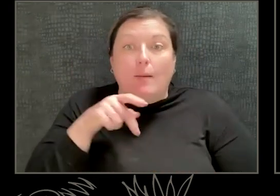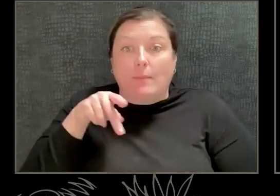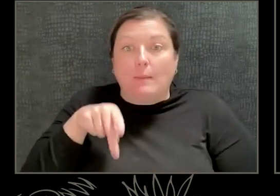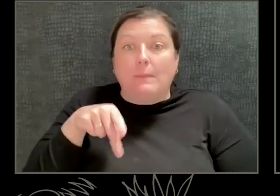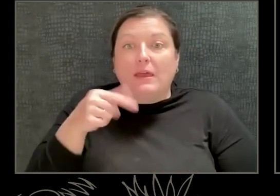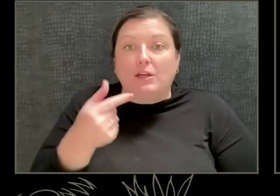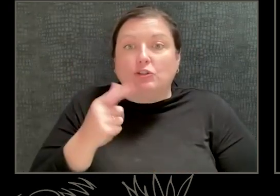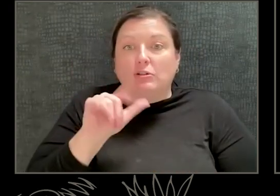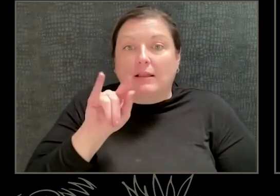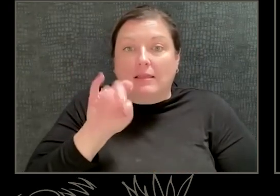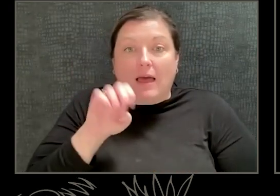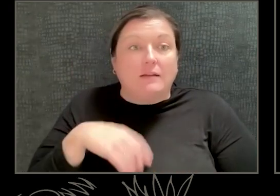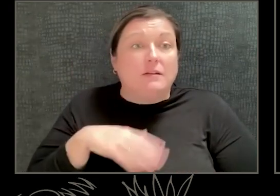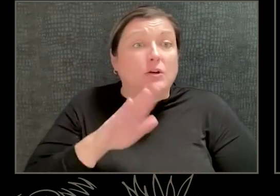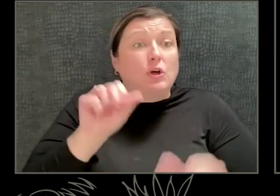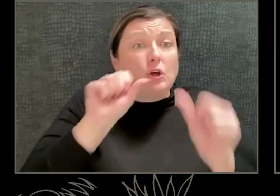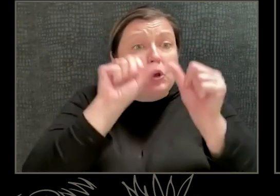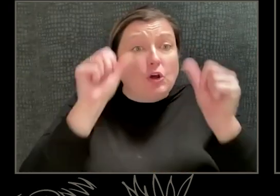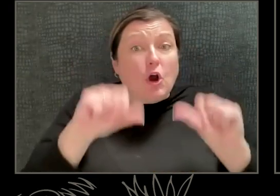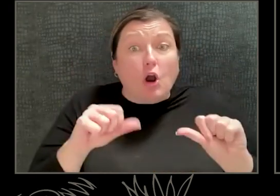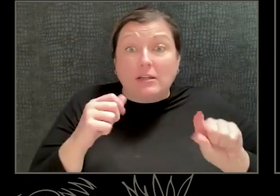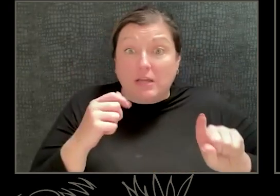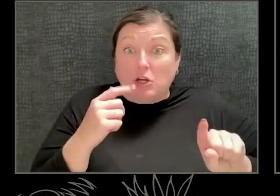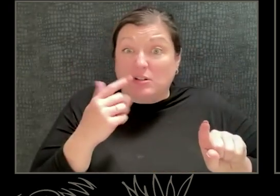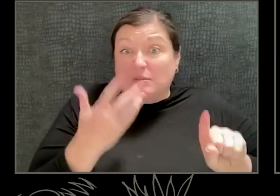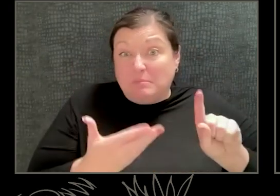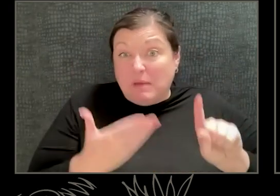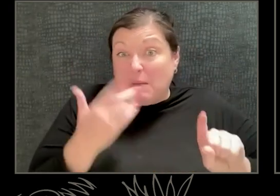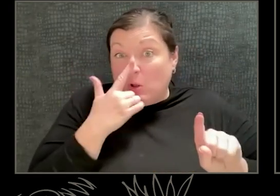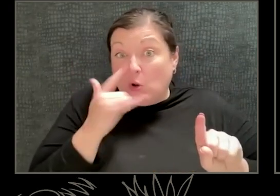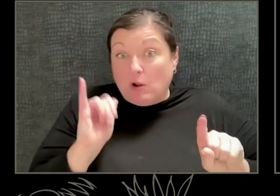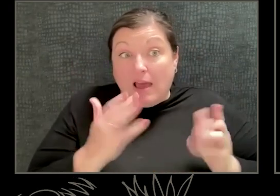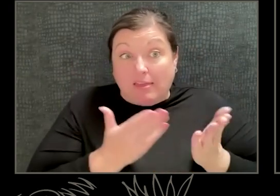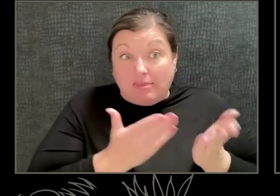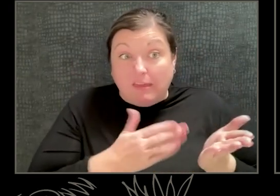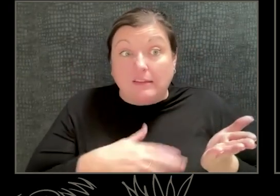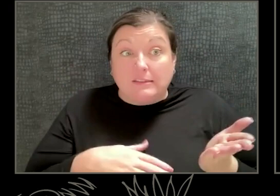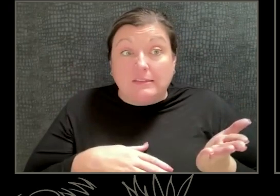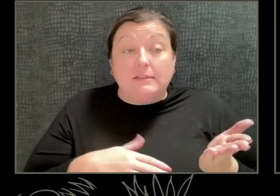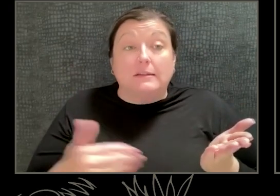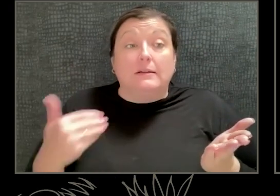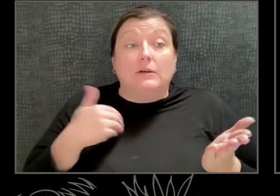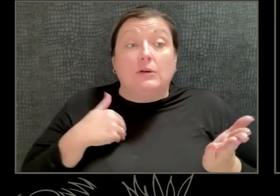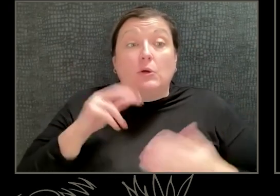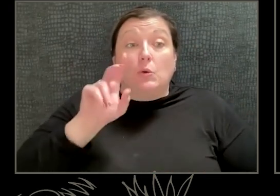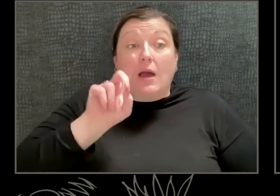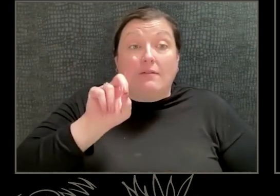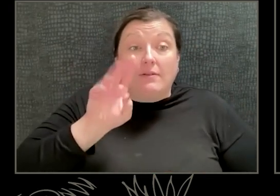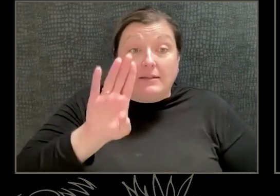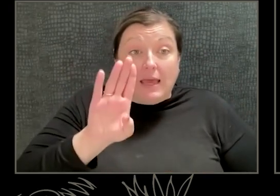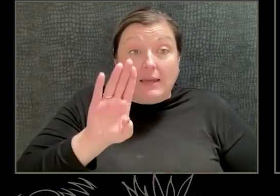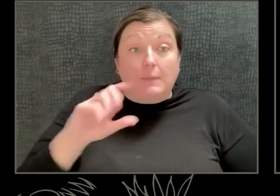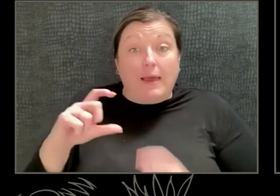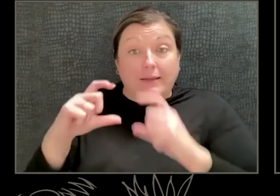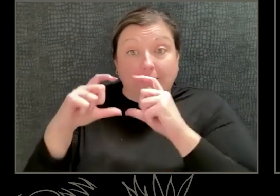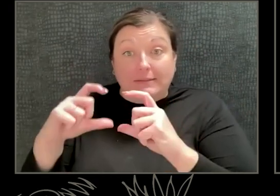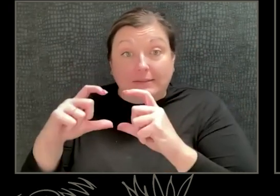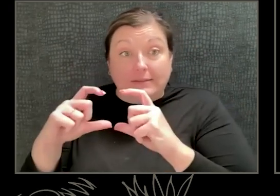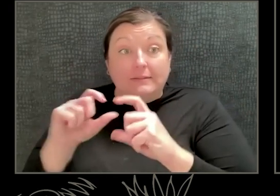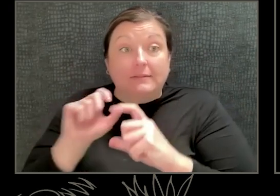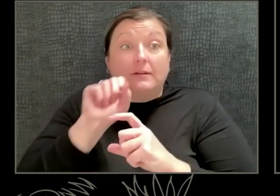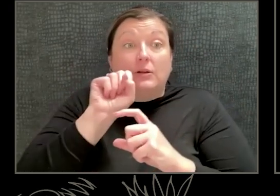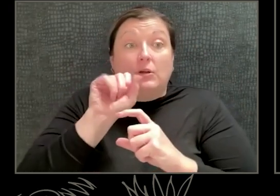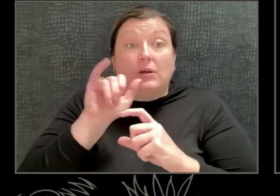So your architecture might end up looking something like this, where you have your database and you have a sync